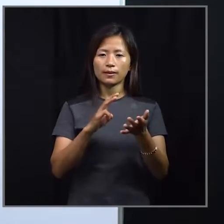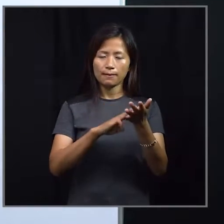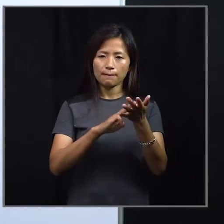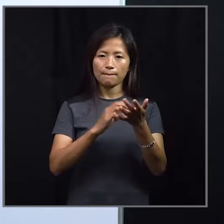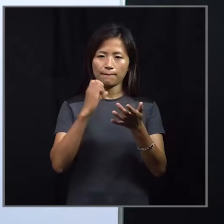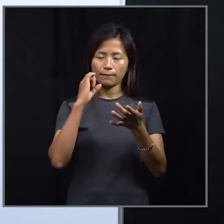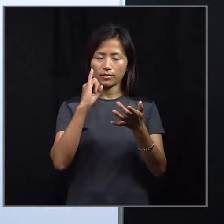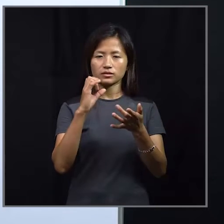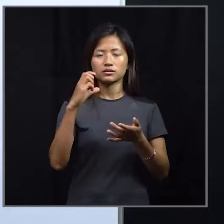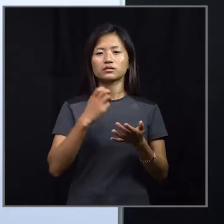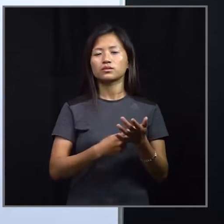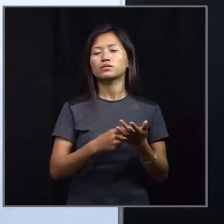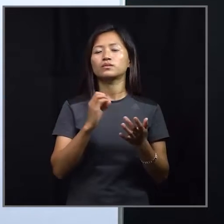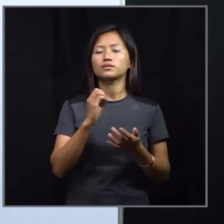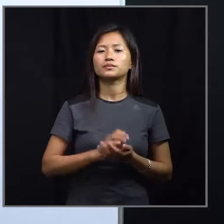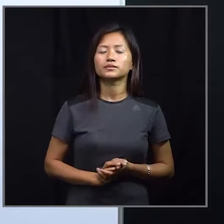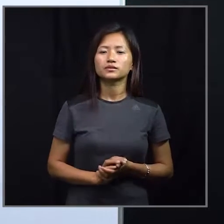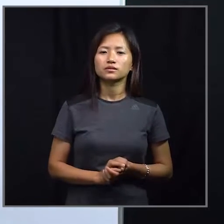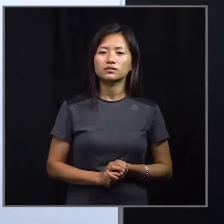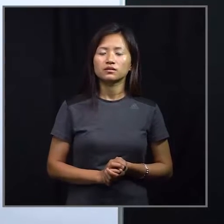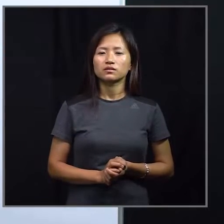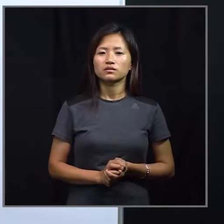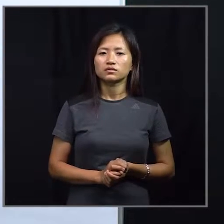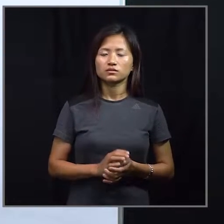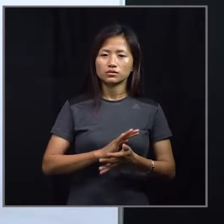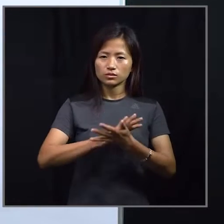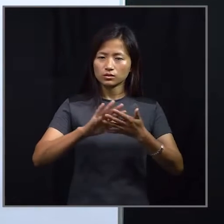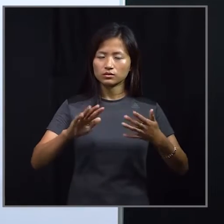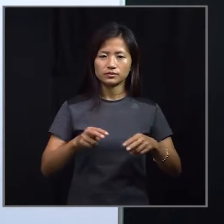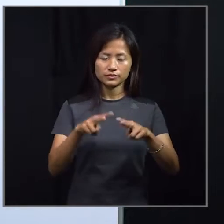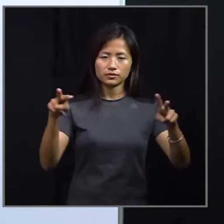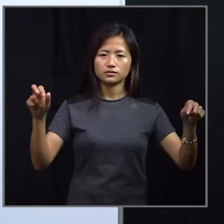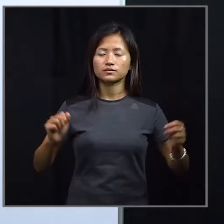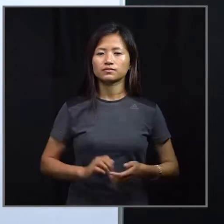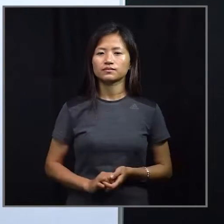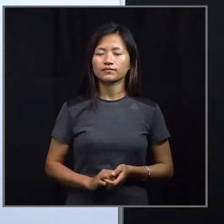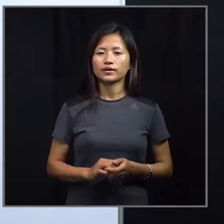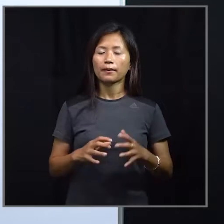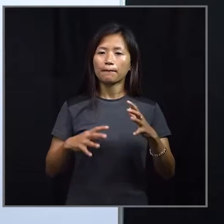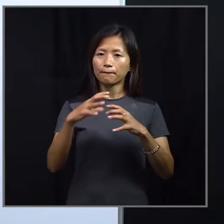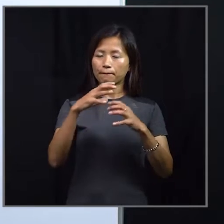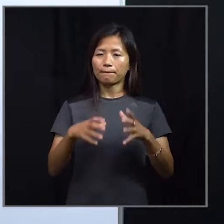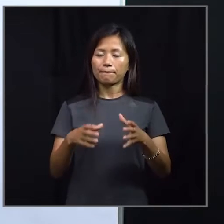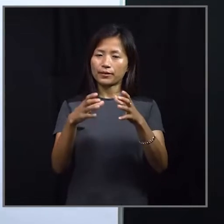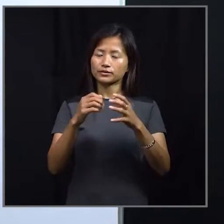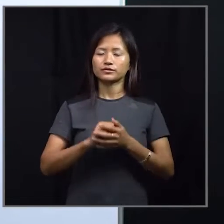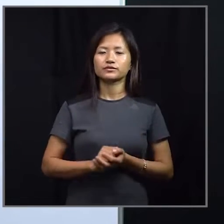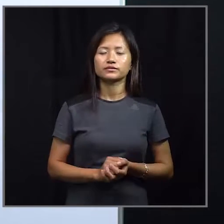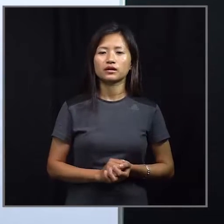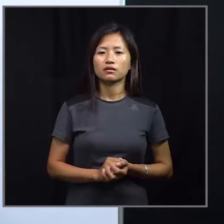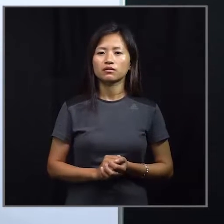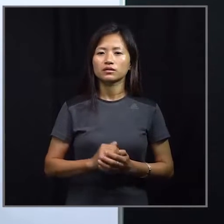things. However, in macroeconomics, it's totally different. The branch of economic theory which studies